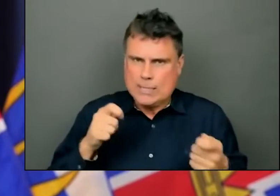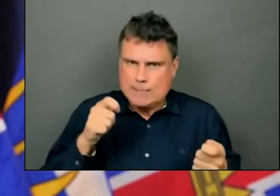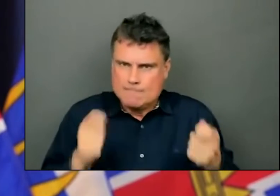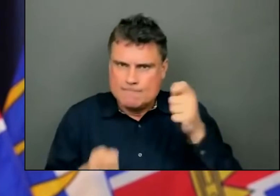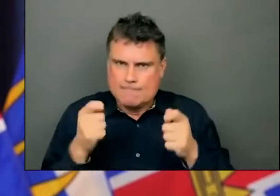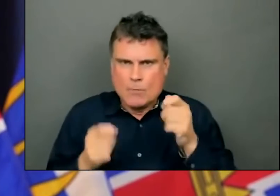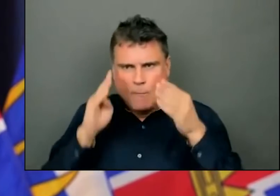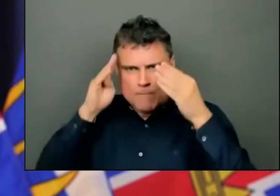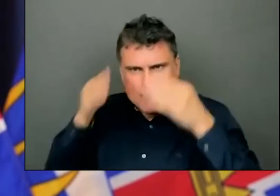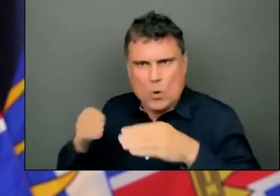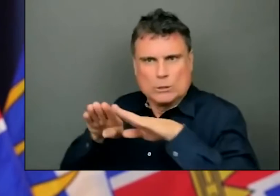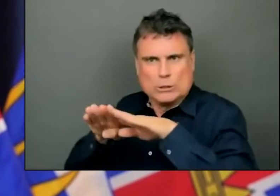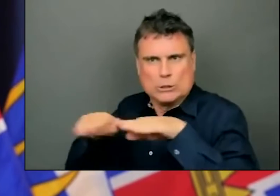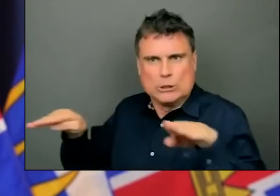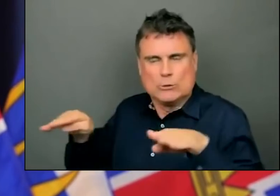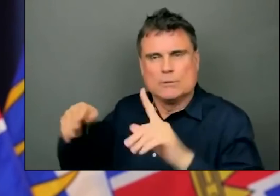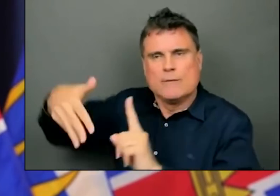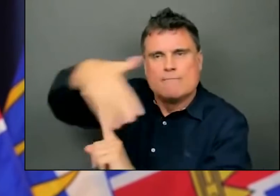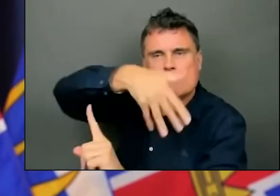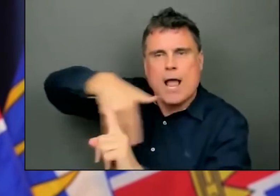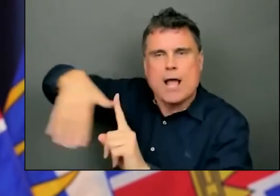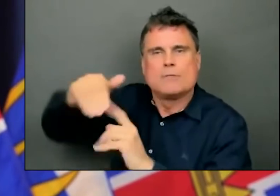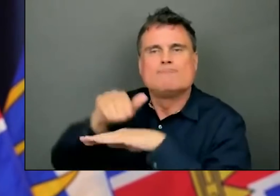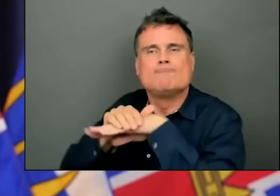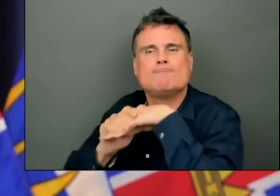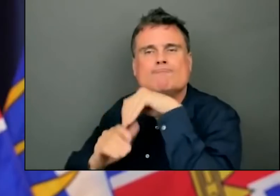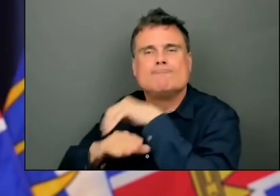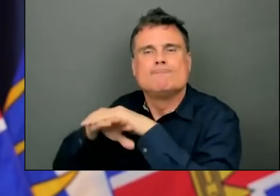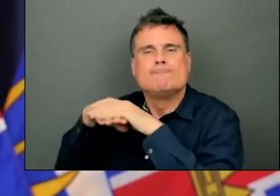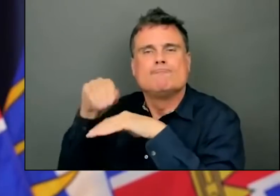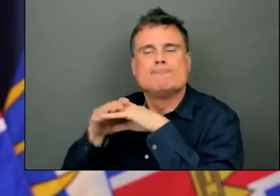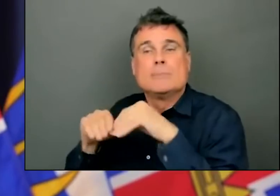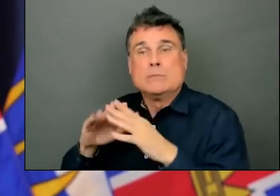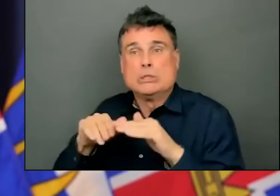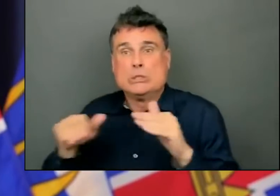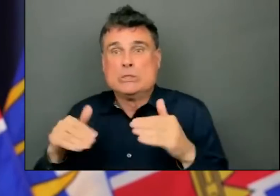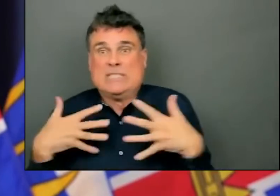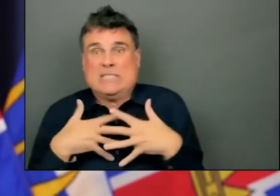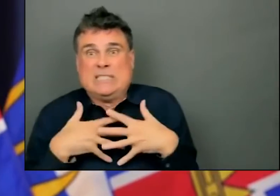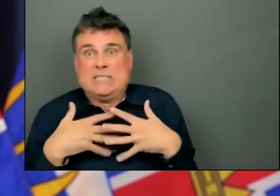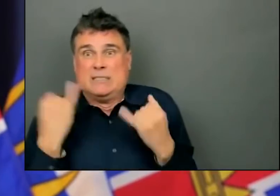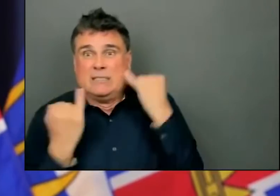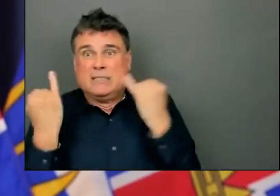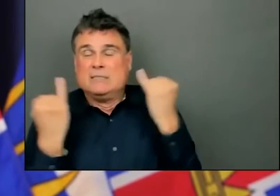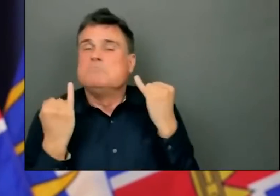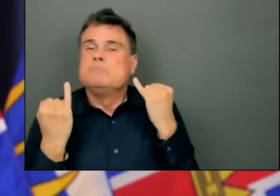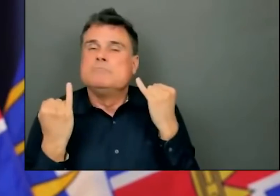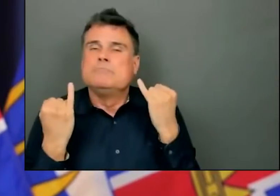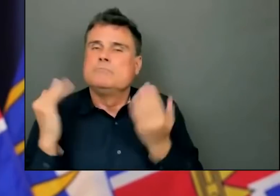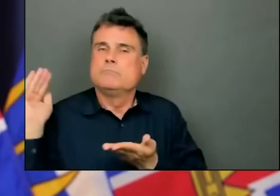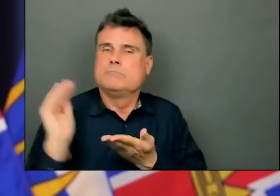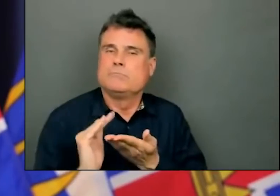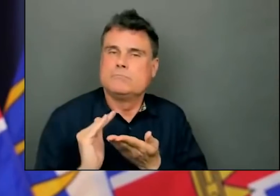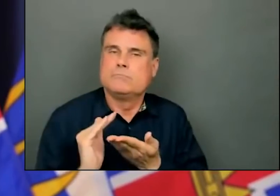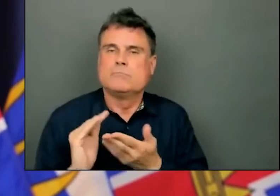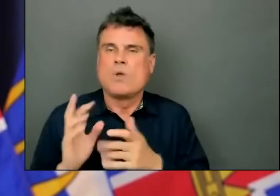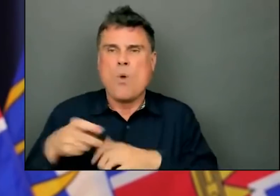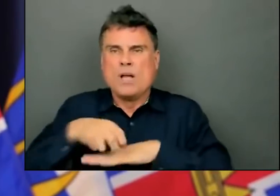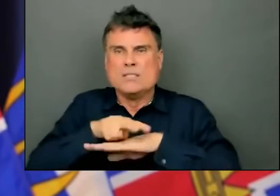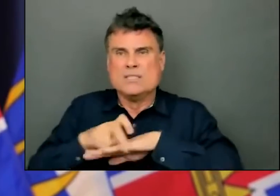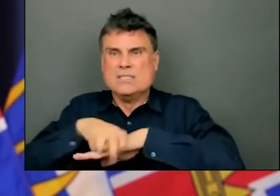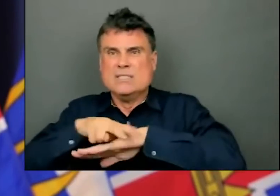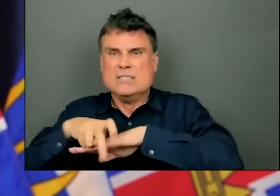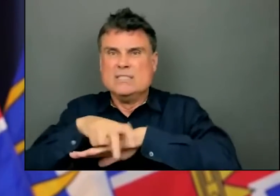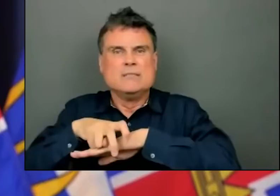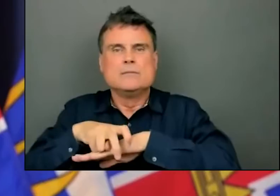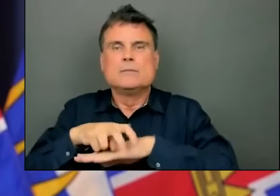if they have concerns, even if you're worried that they're going to scream or be upset or be concerned, because we know that the people there at those